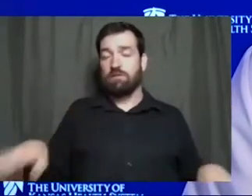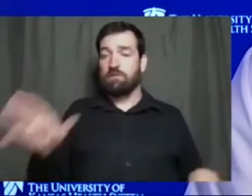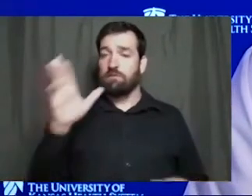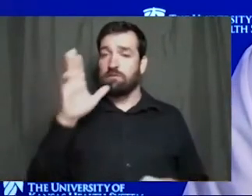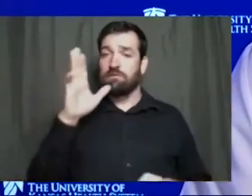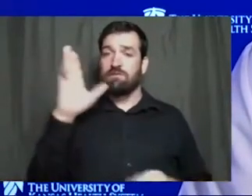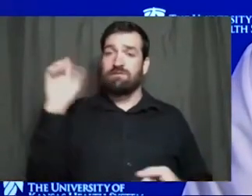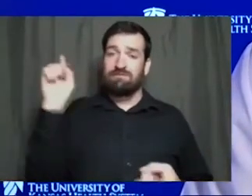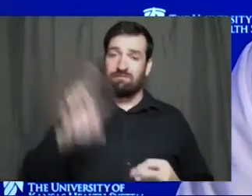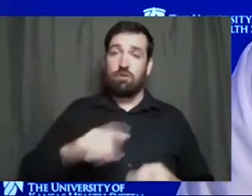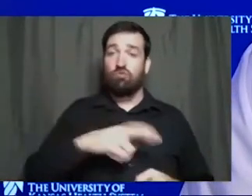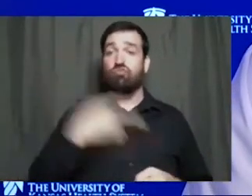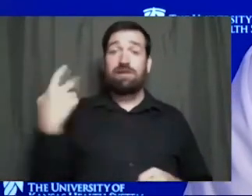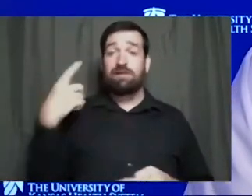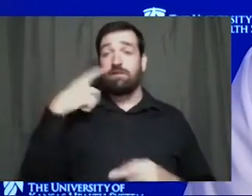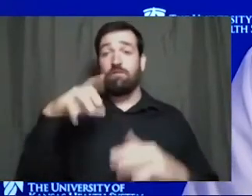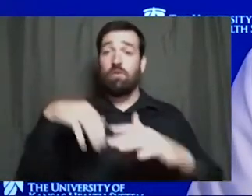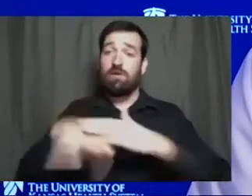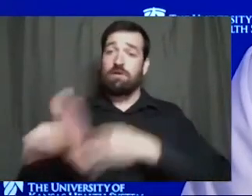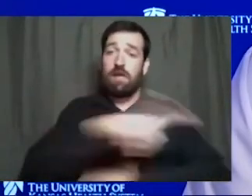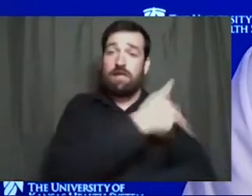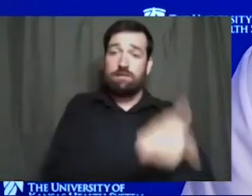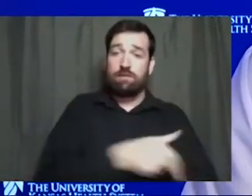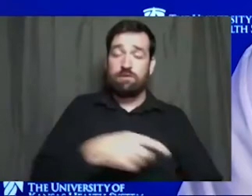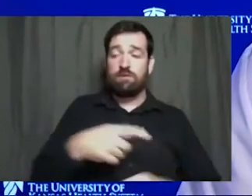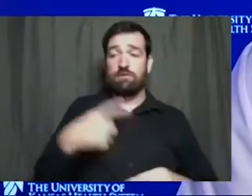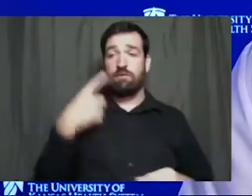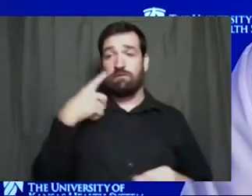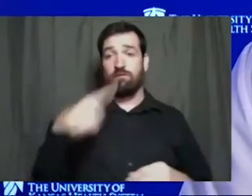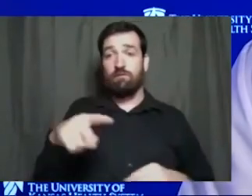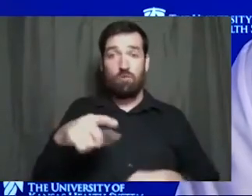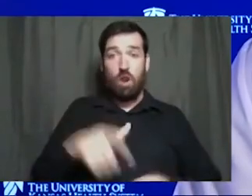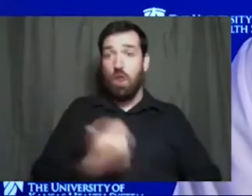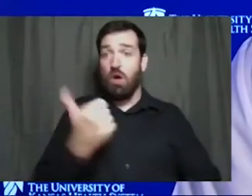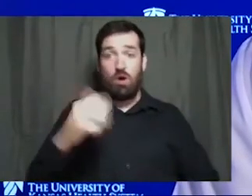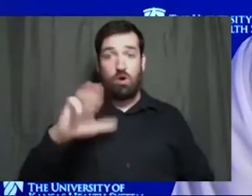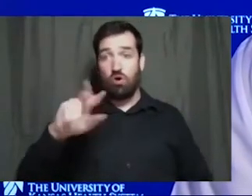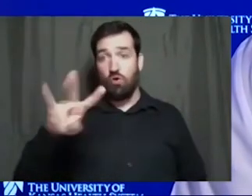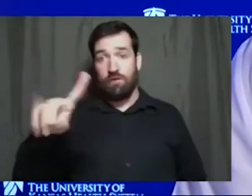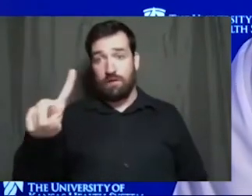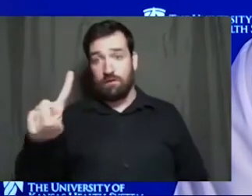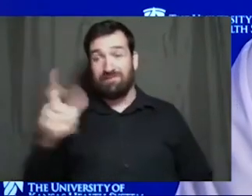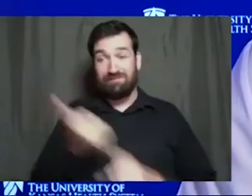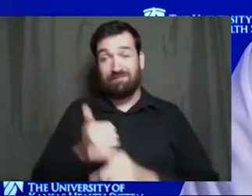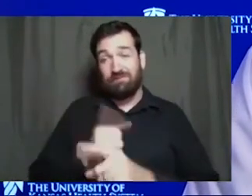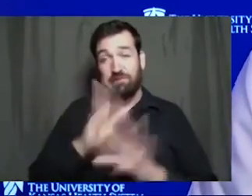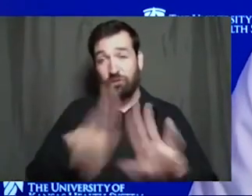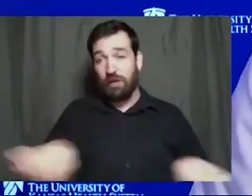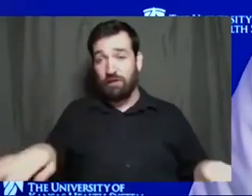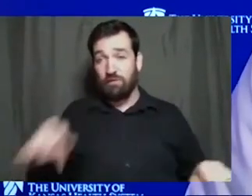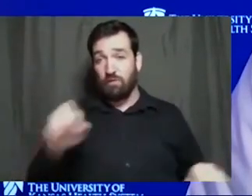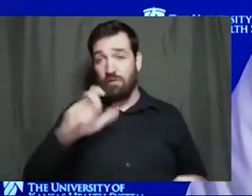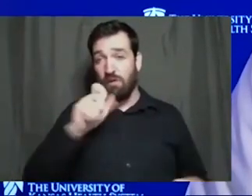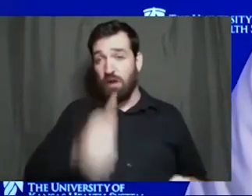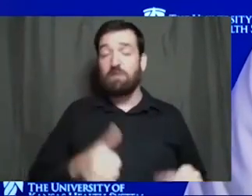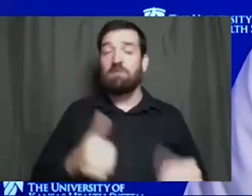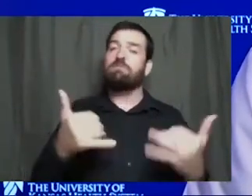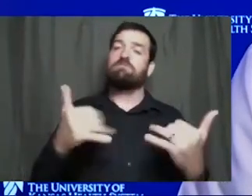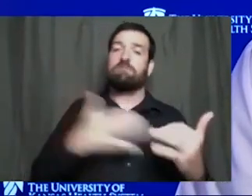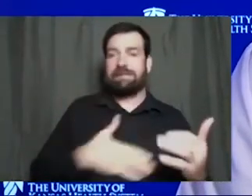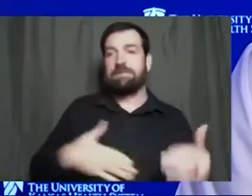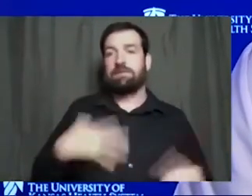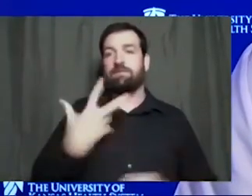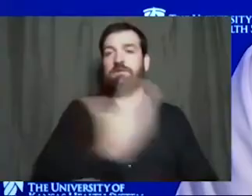having to go to the hospital, having long COVID, even as a child. So please continue to get vaccinated. We still have some time before school